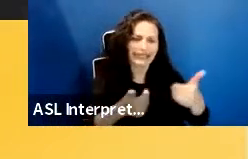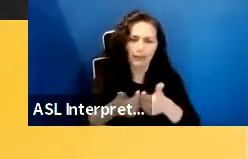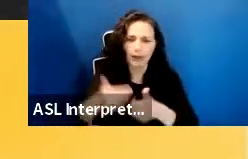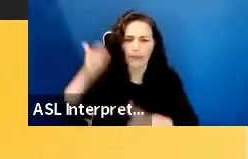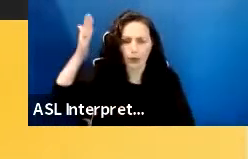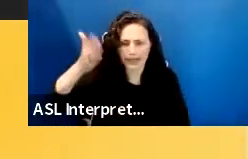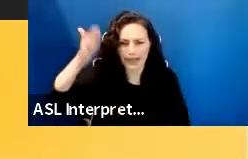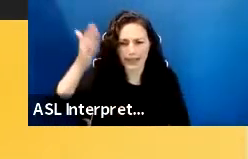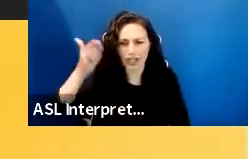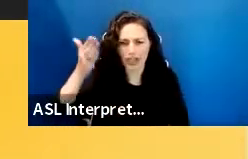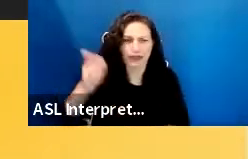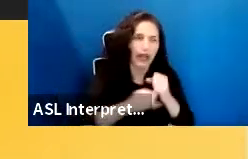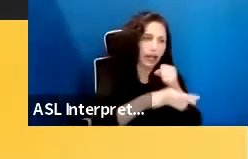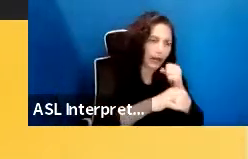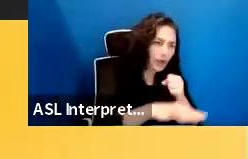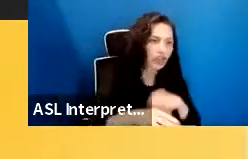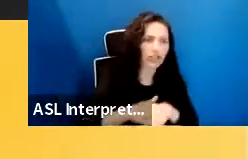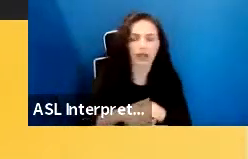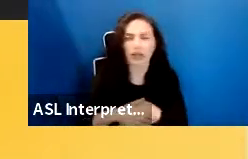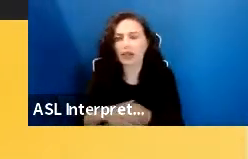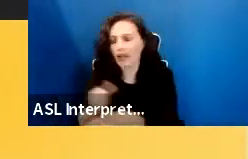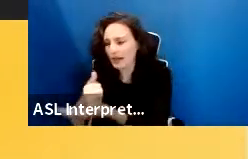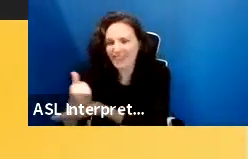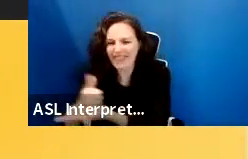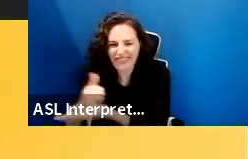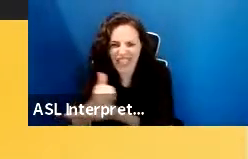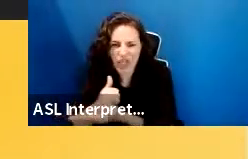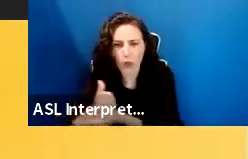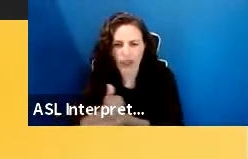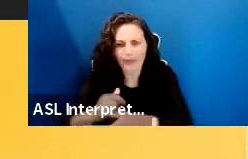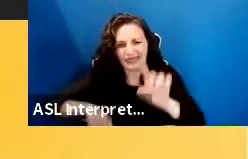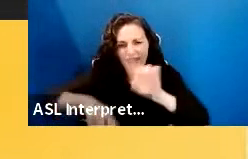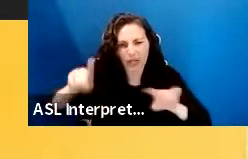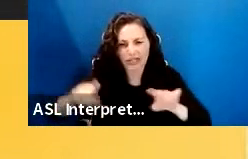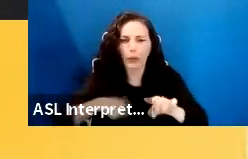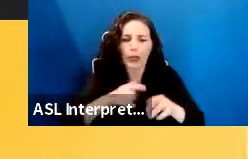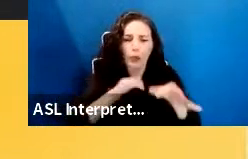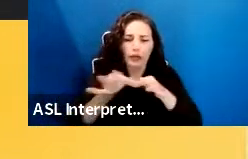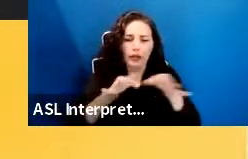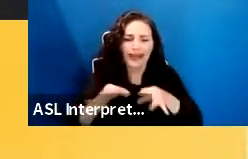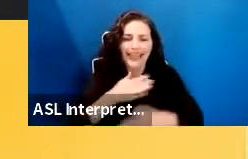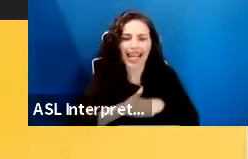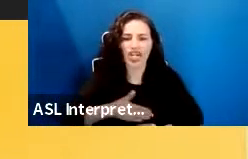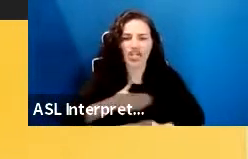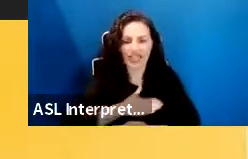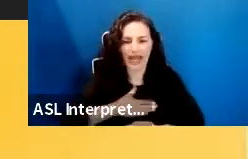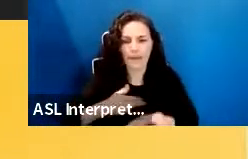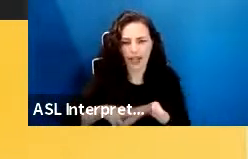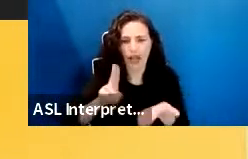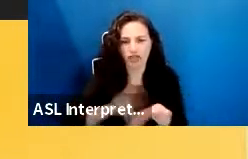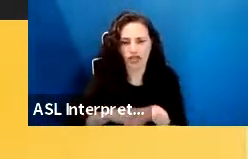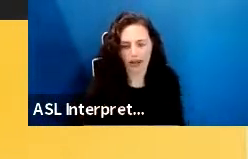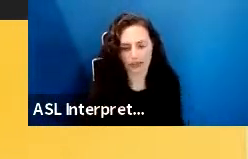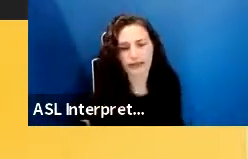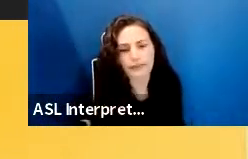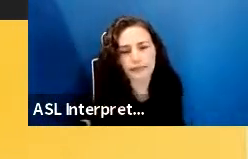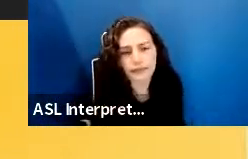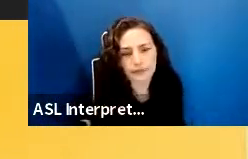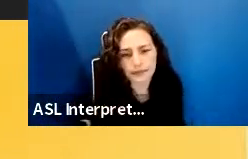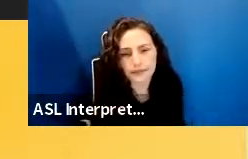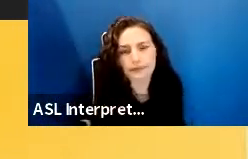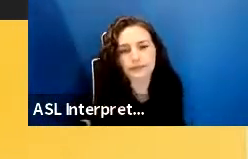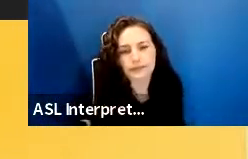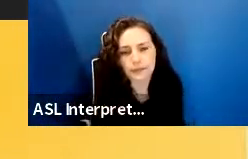as commercials and video games and things of that nature. But we're going to go through the entertainment contracts, the type of thing that you'd use